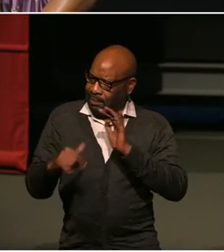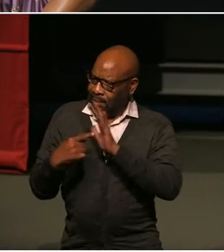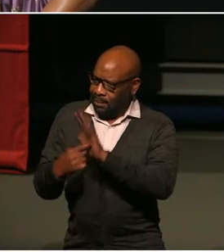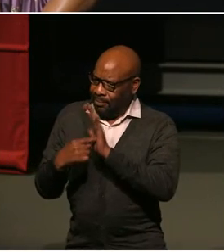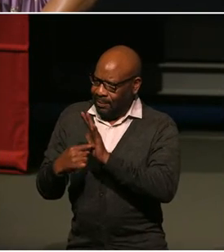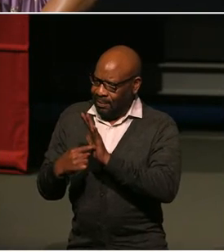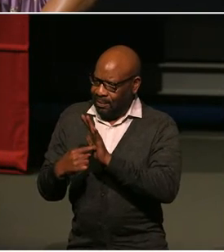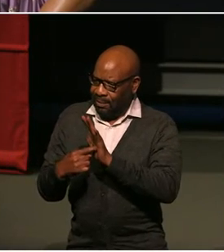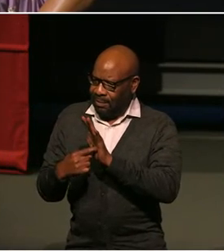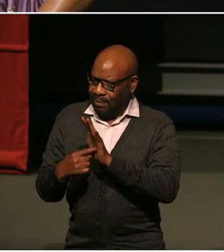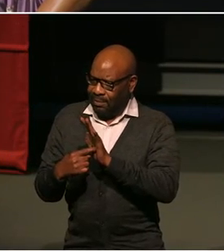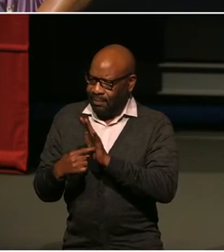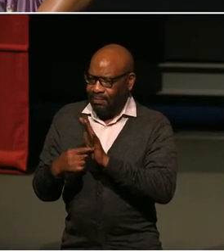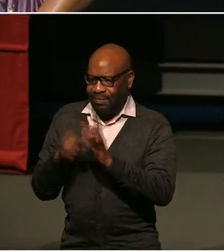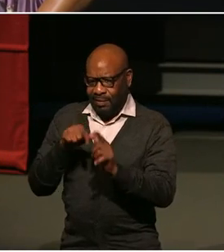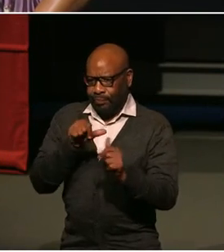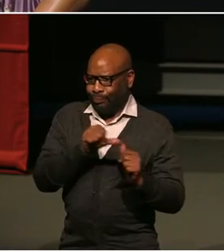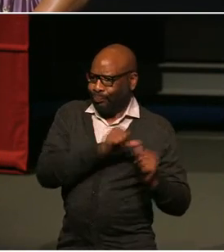staying on point,